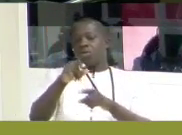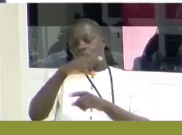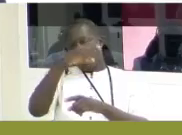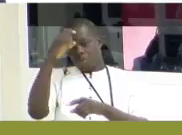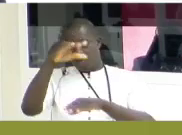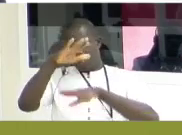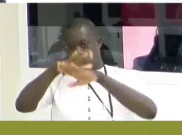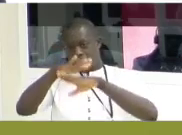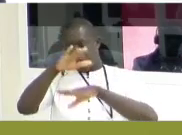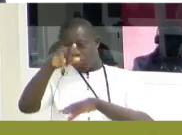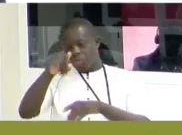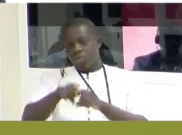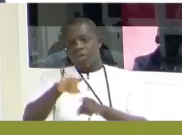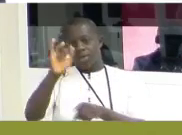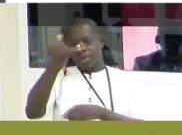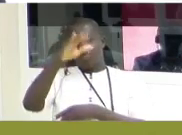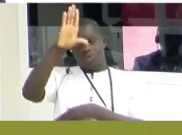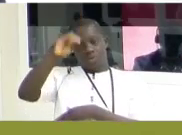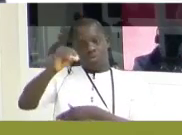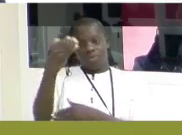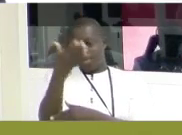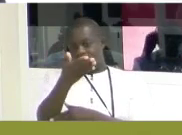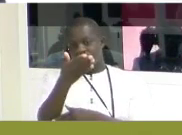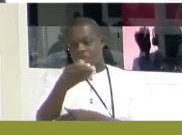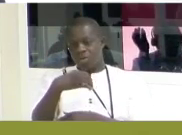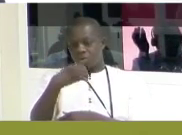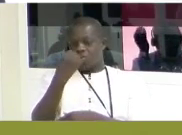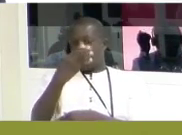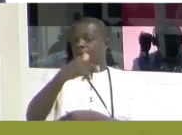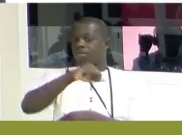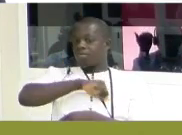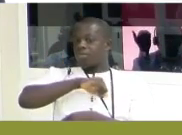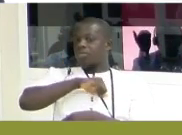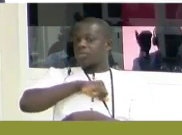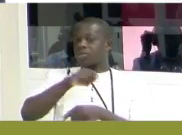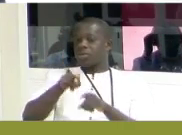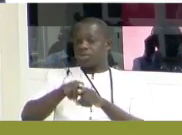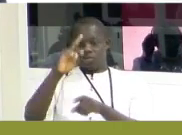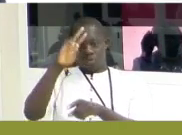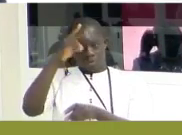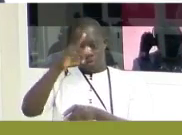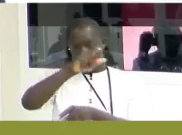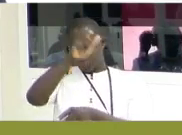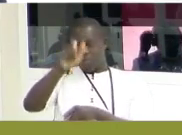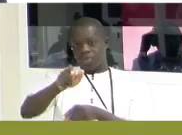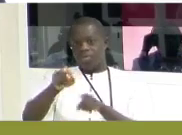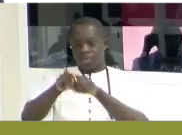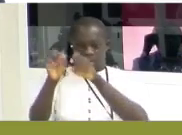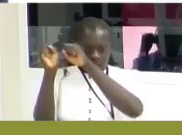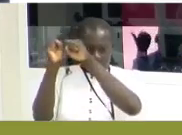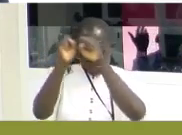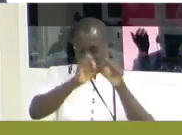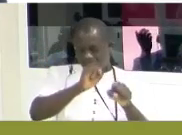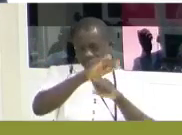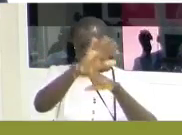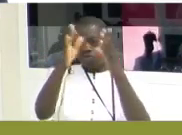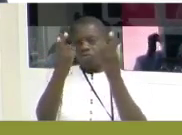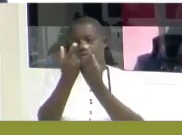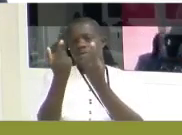suspect. That's what he did. That I am the suspect. I am hiding certain things, and that's where it stops. So I was taken to